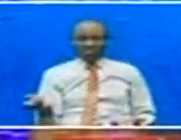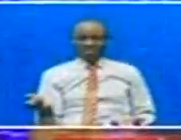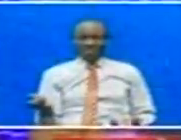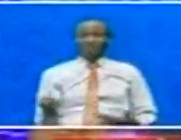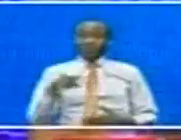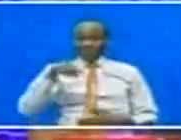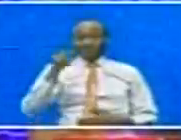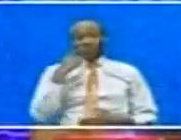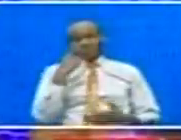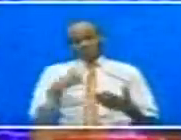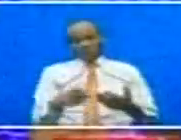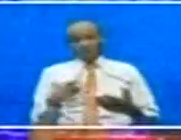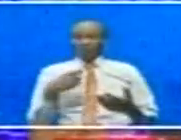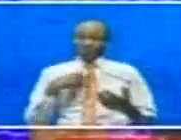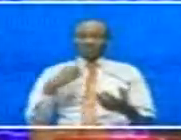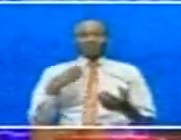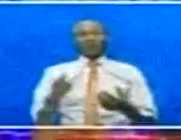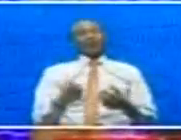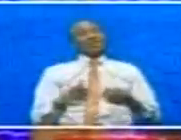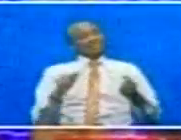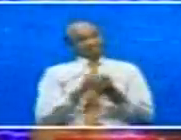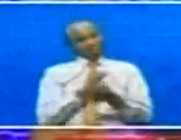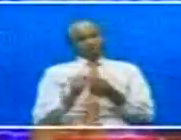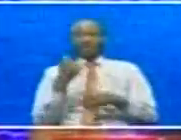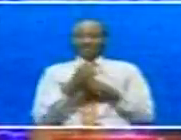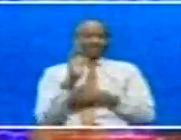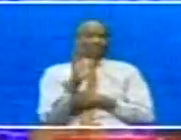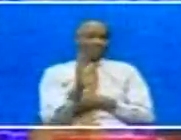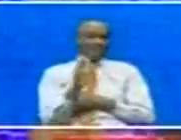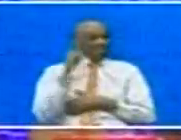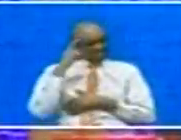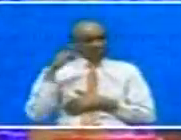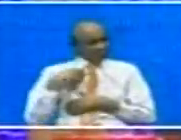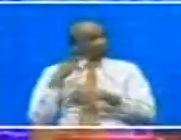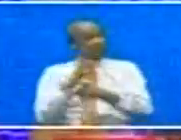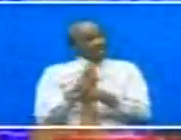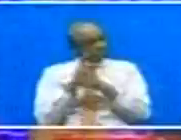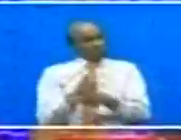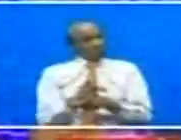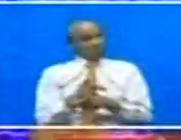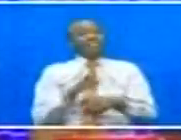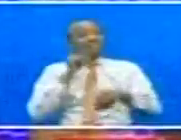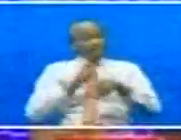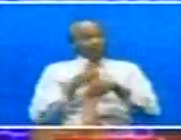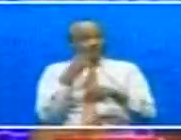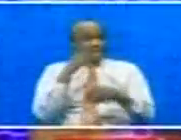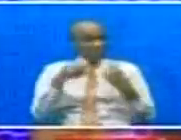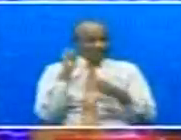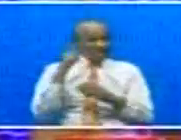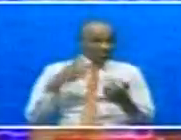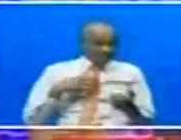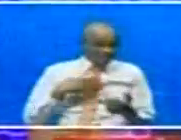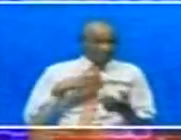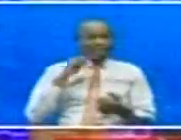you are ceding your country. And for me, we need to be very, very careful. The moment we are talking about Kenya